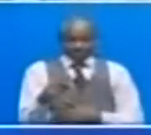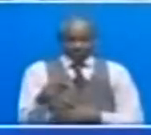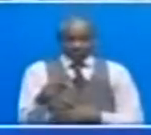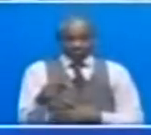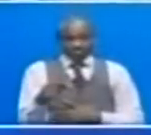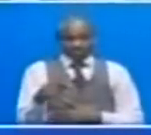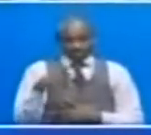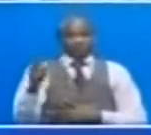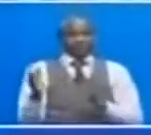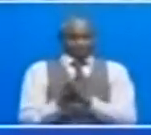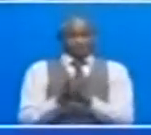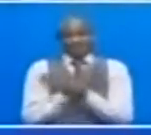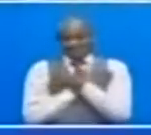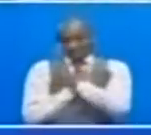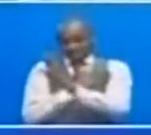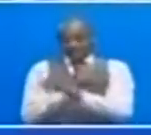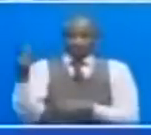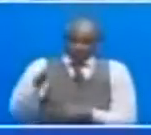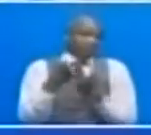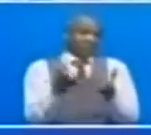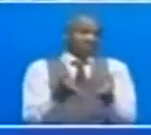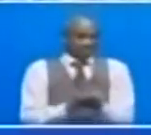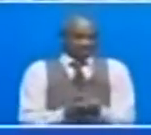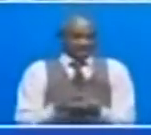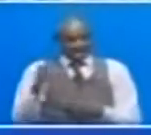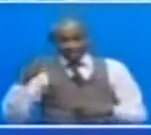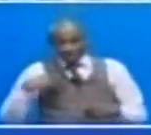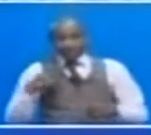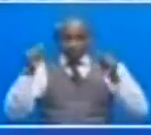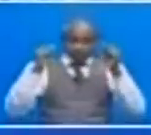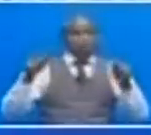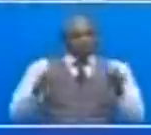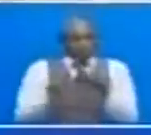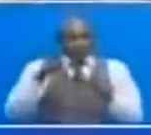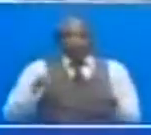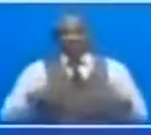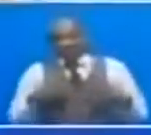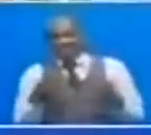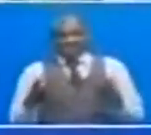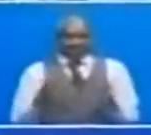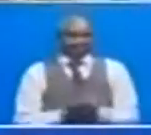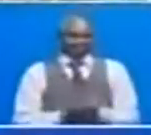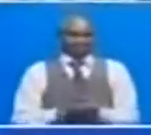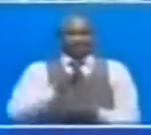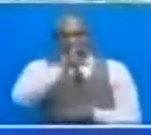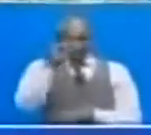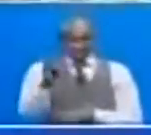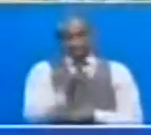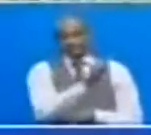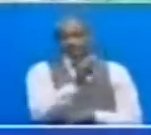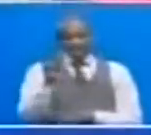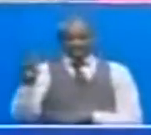along their beloved ones to come and see. And when the others are spectating, they also think, I should join in. Hassan Juma,